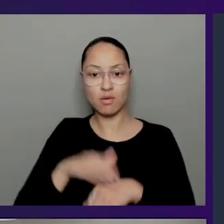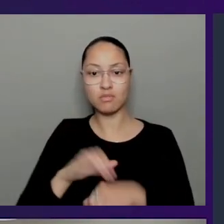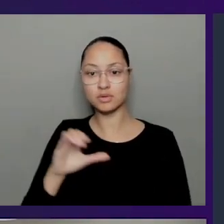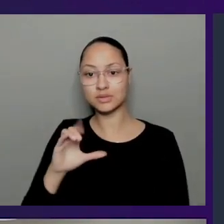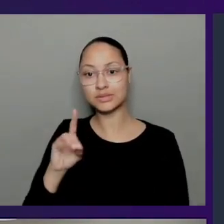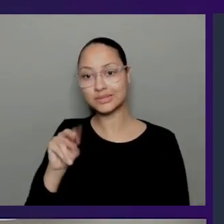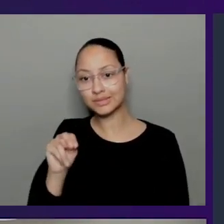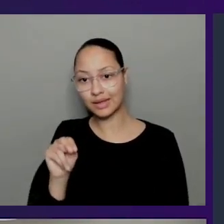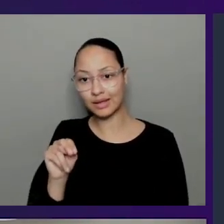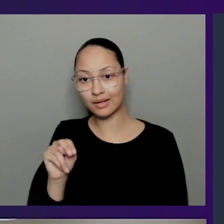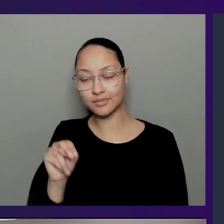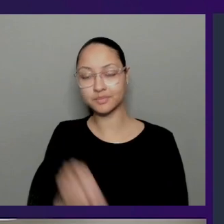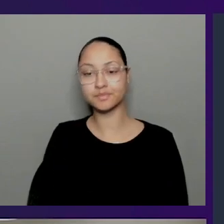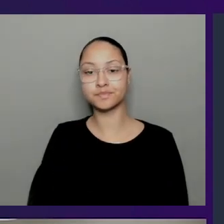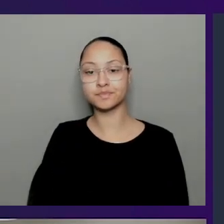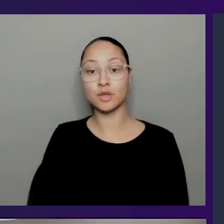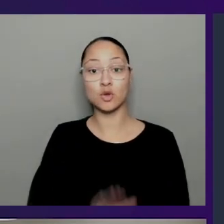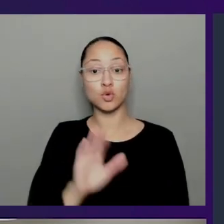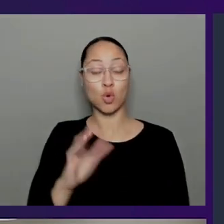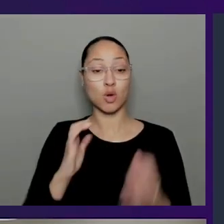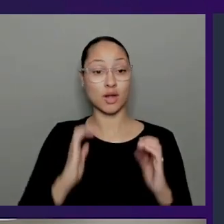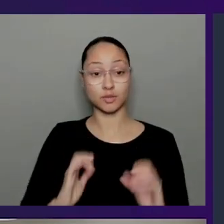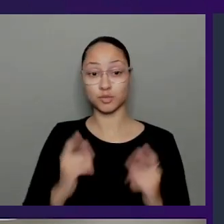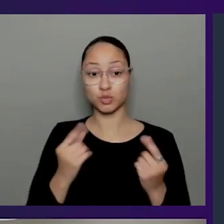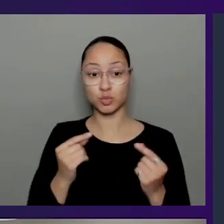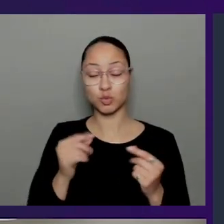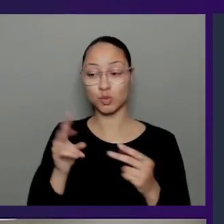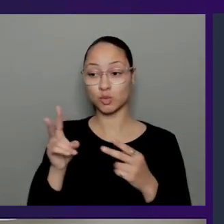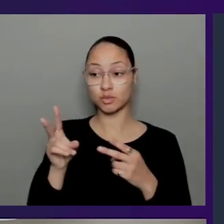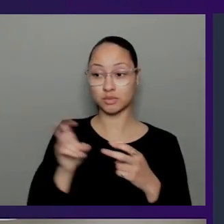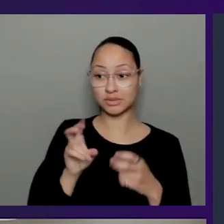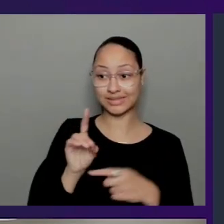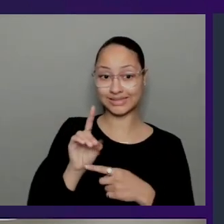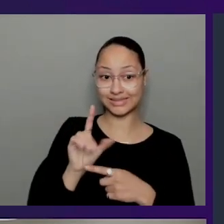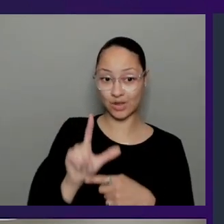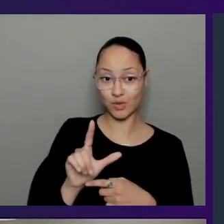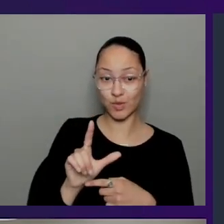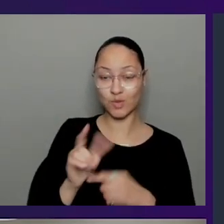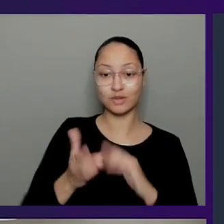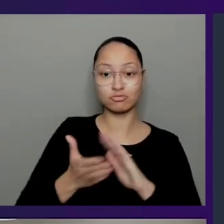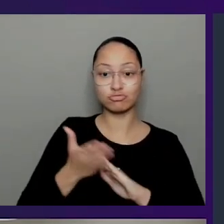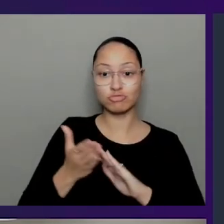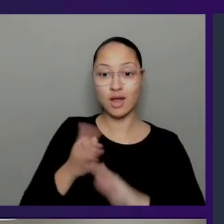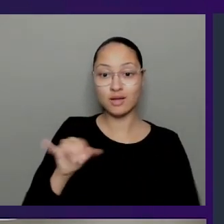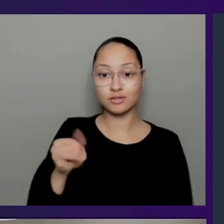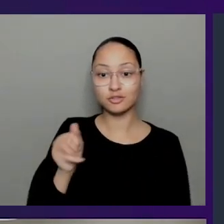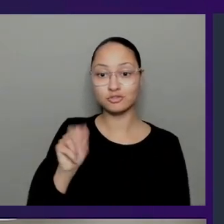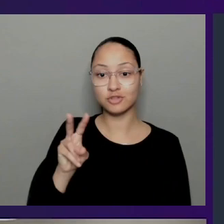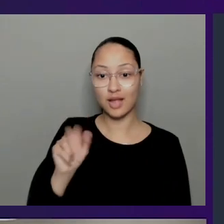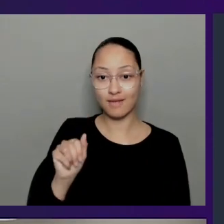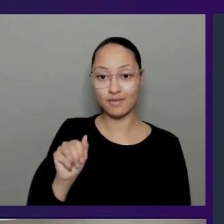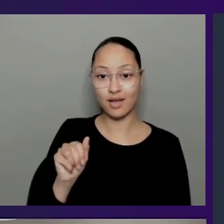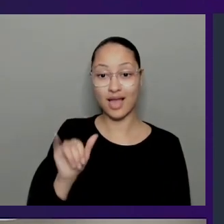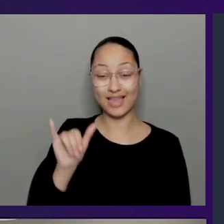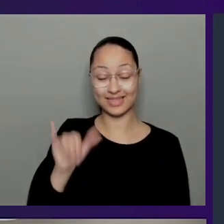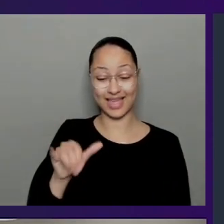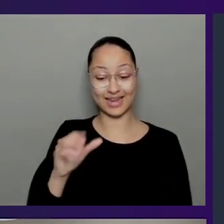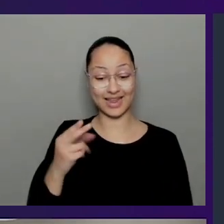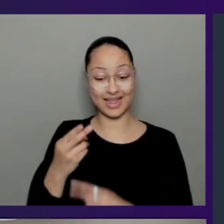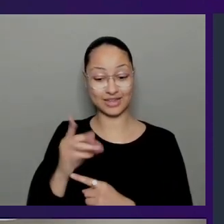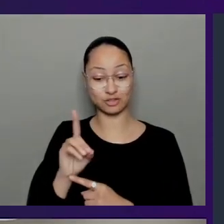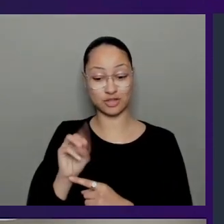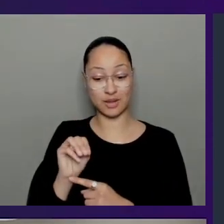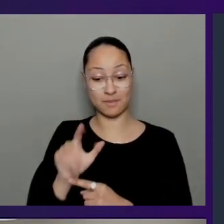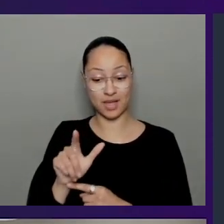customer downloads that, and then they run JavaScript, and the rendering of that HTML is done by your